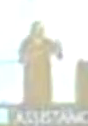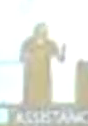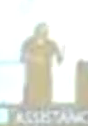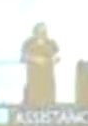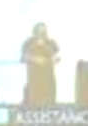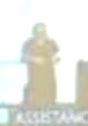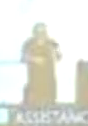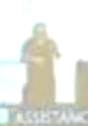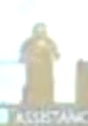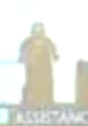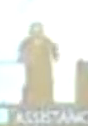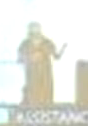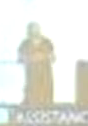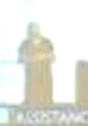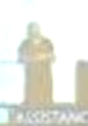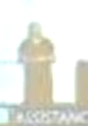832-394-0814.